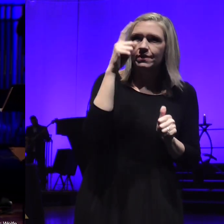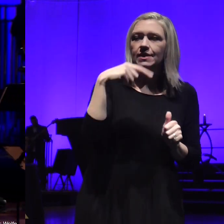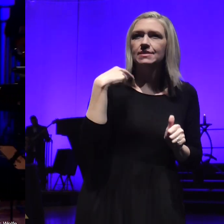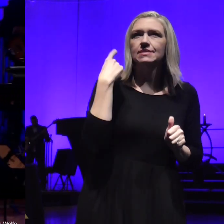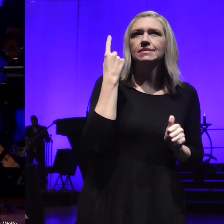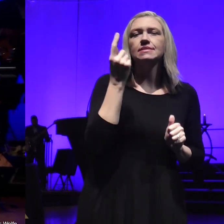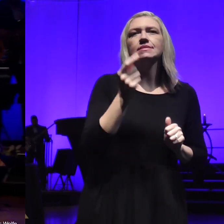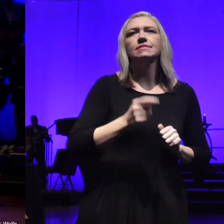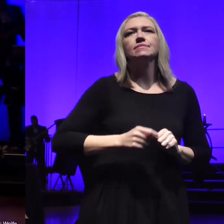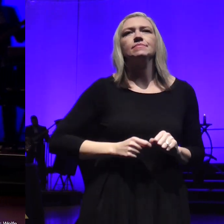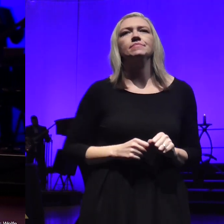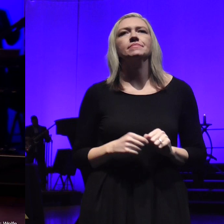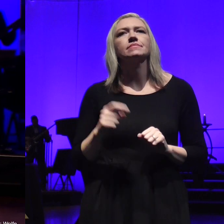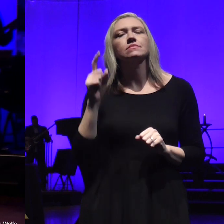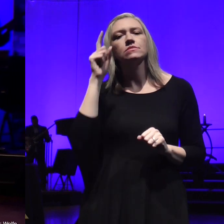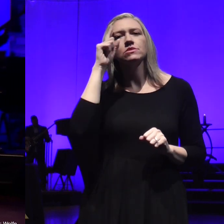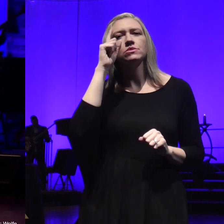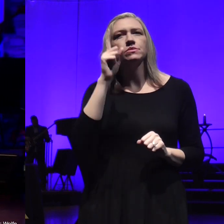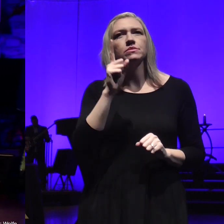each face.